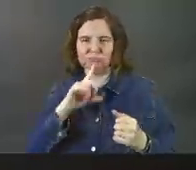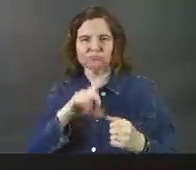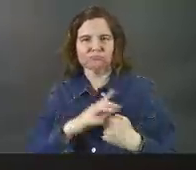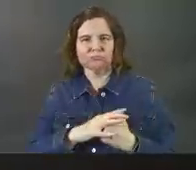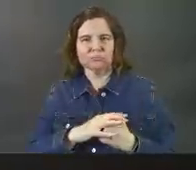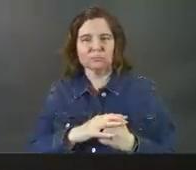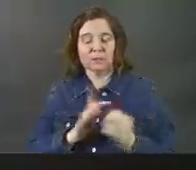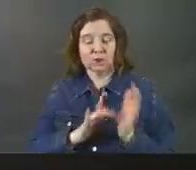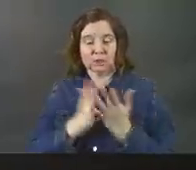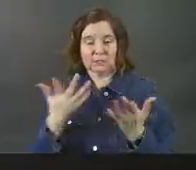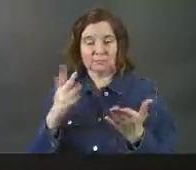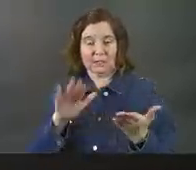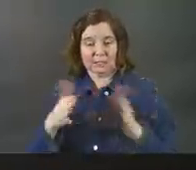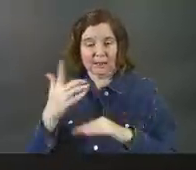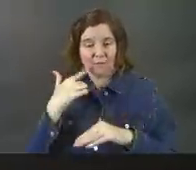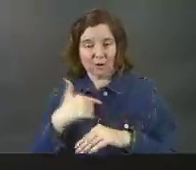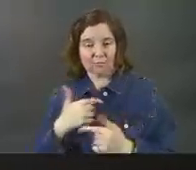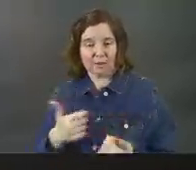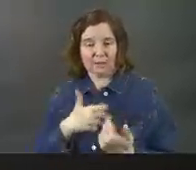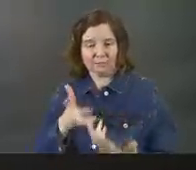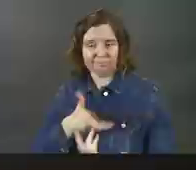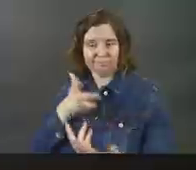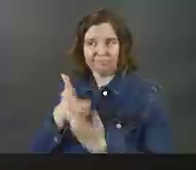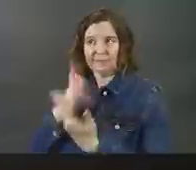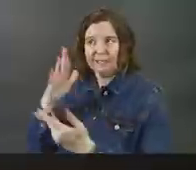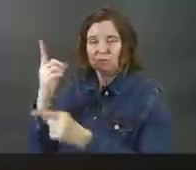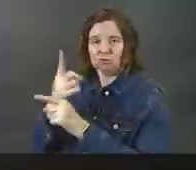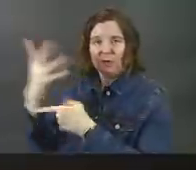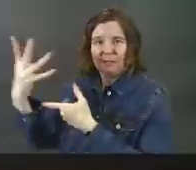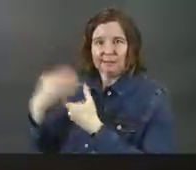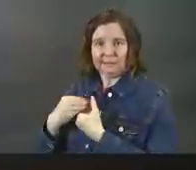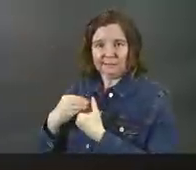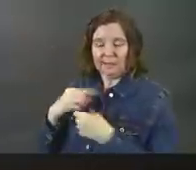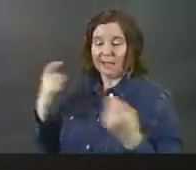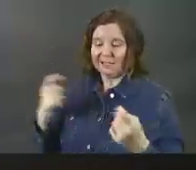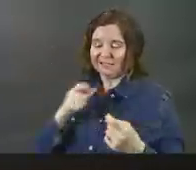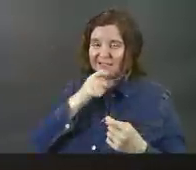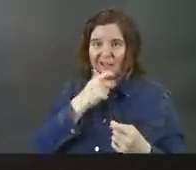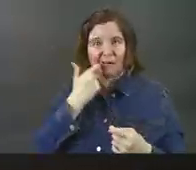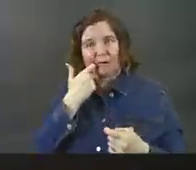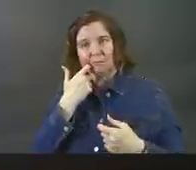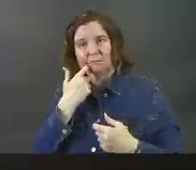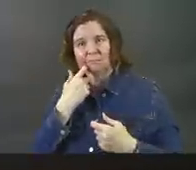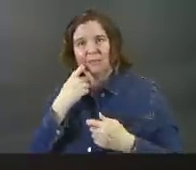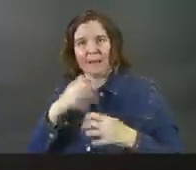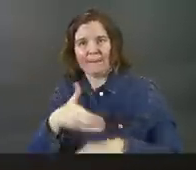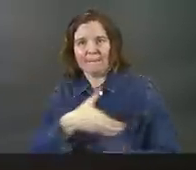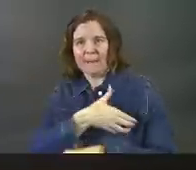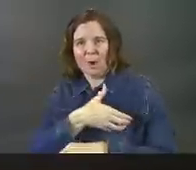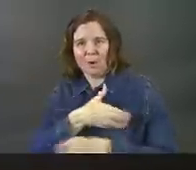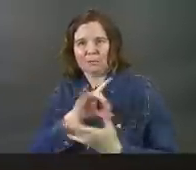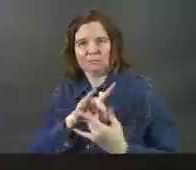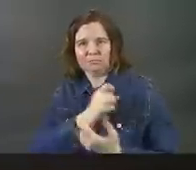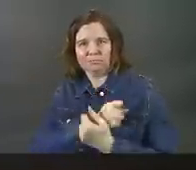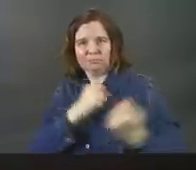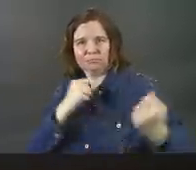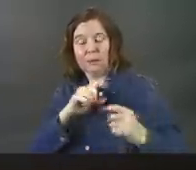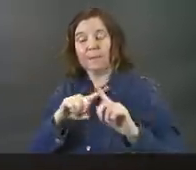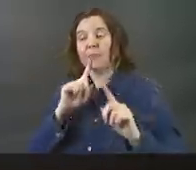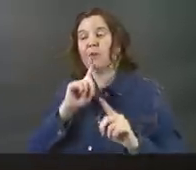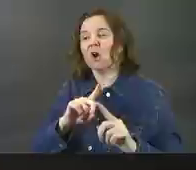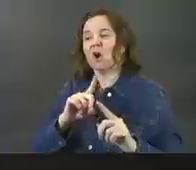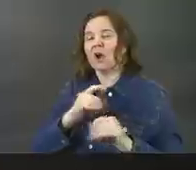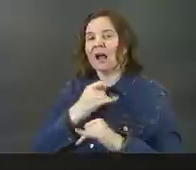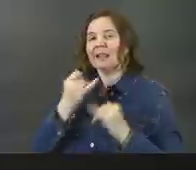Right? Jesus has died for us. We are living in his life. We have his righteousness, and sin no longer has a hold on us, no power on us, okay? But there